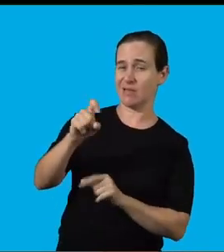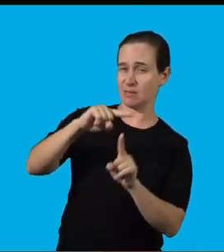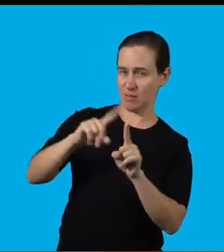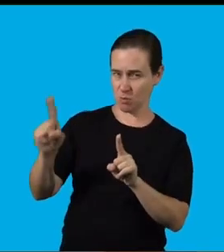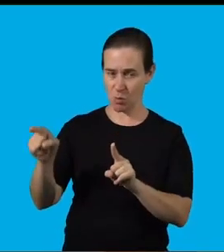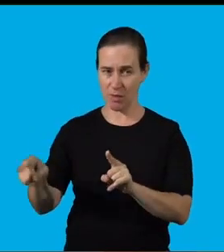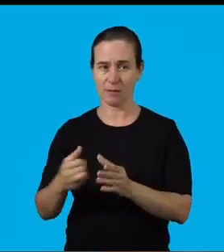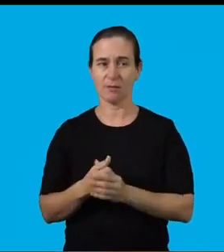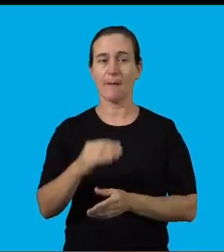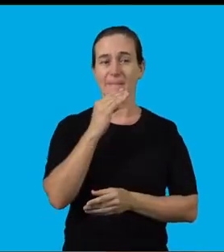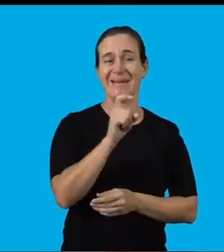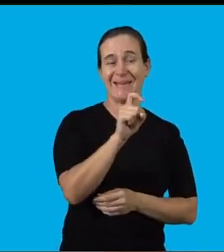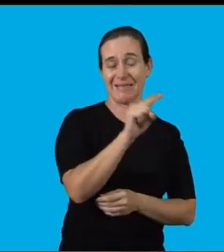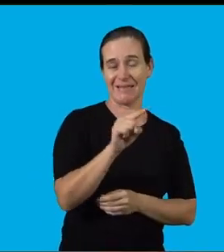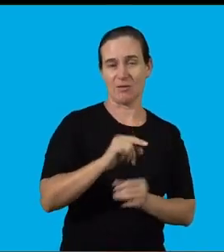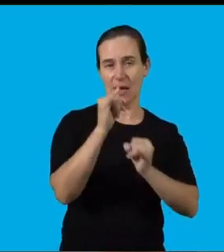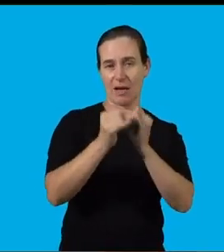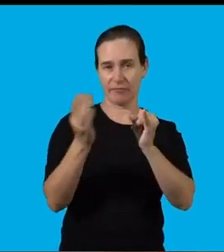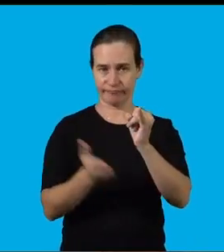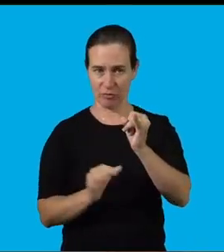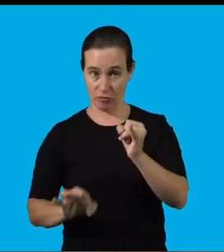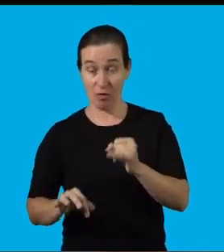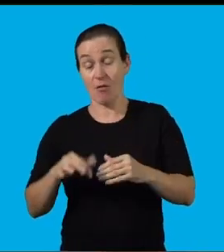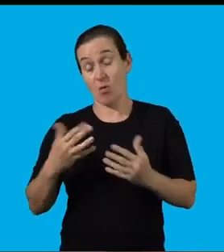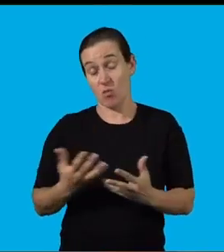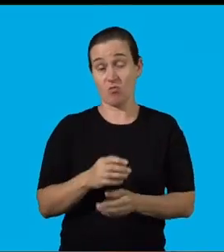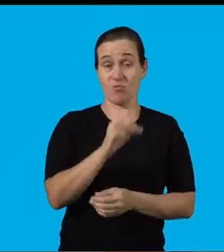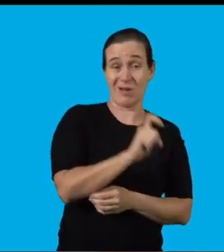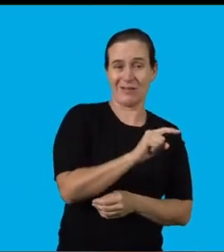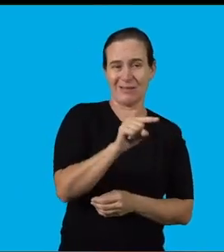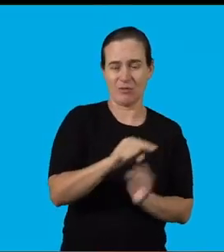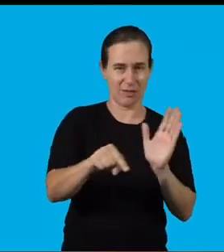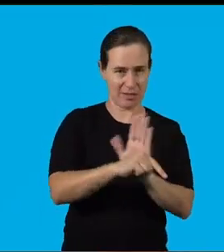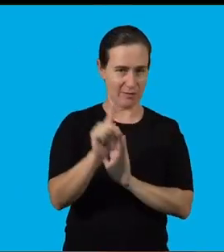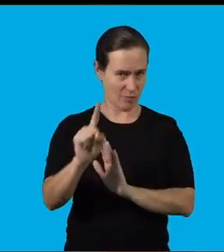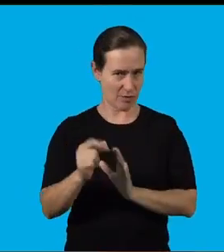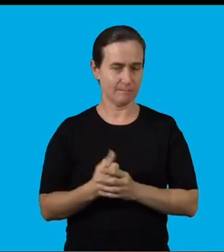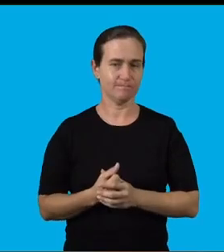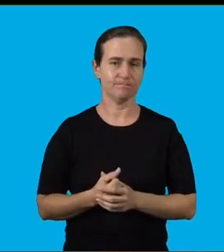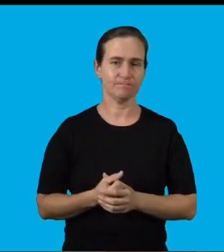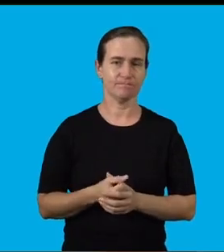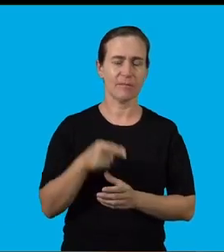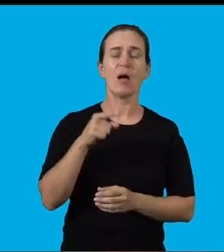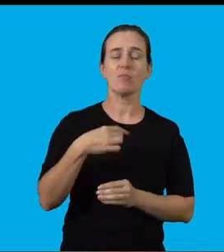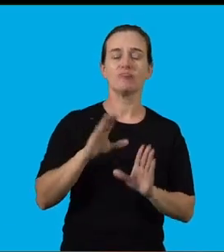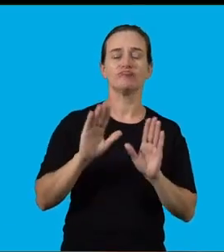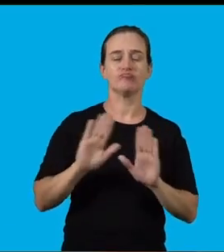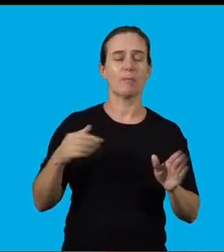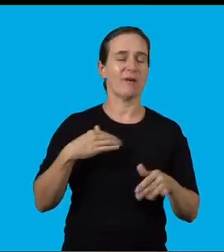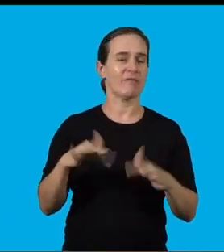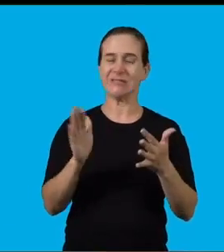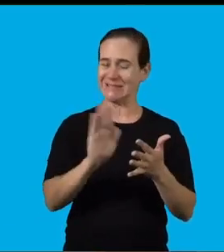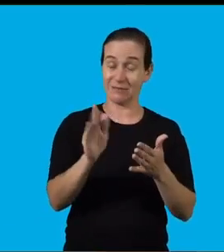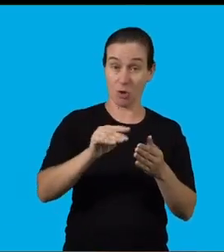plus 1. So therefore I get x is equal to 11 over 3, or x is equal to negative 1. Now, please don't stop there because